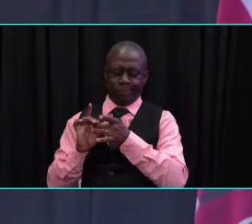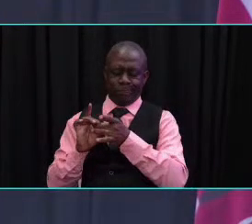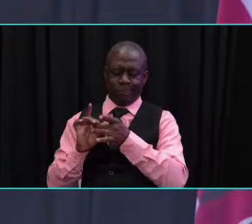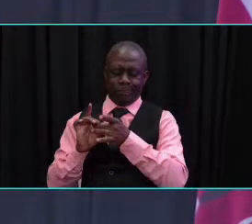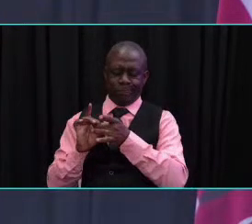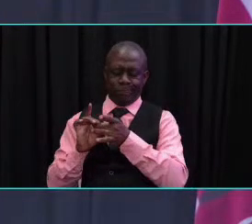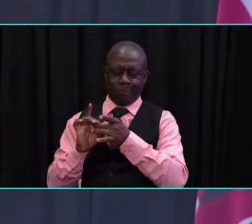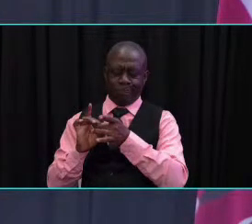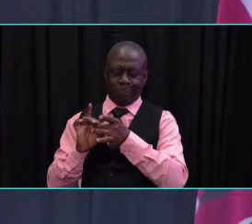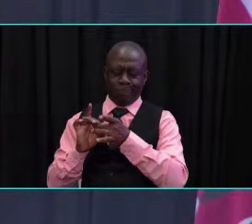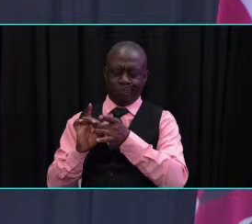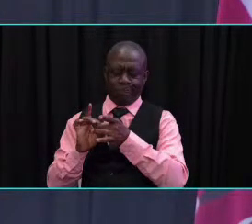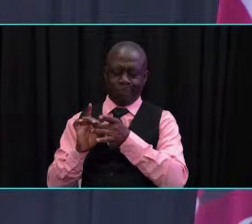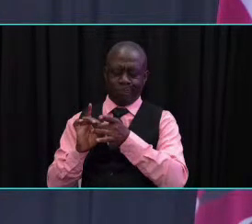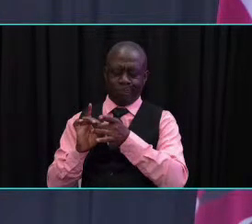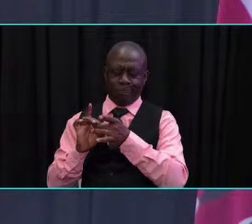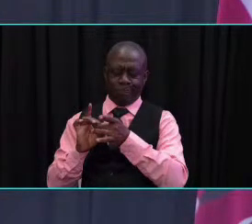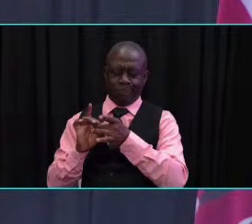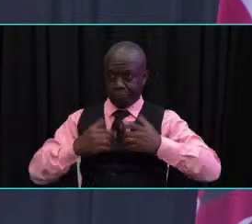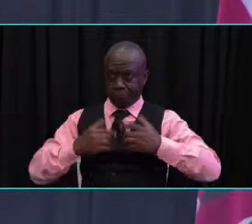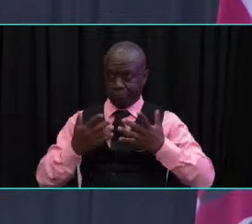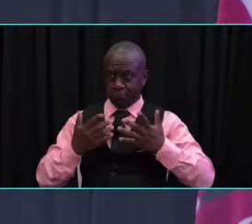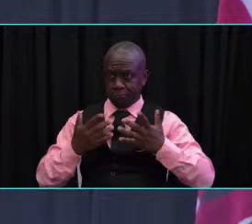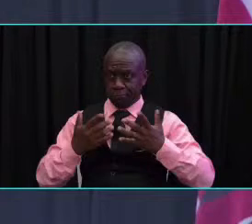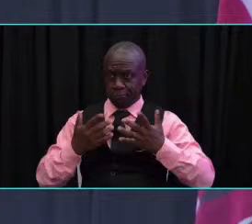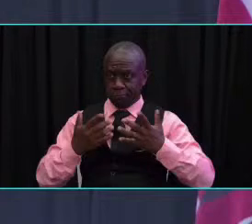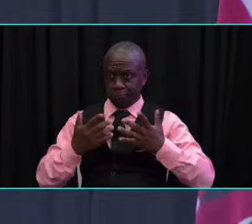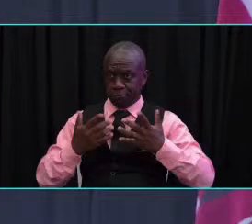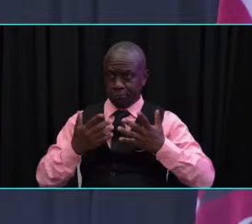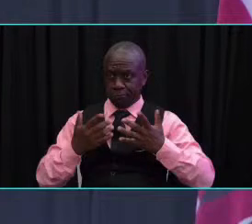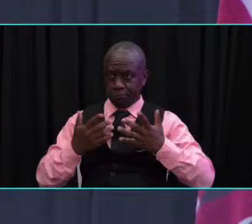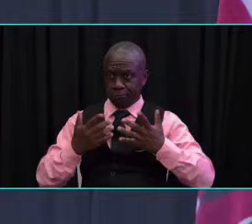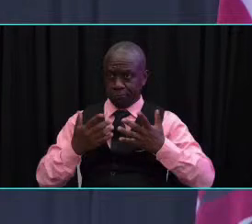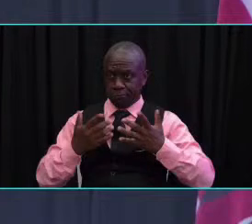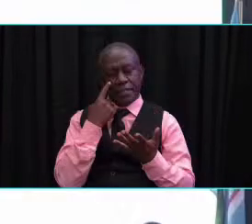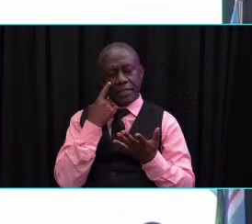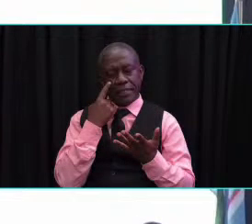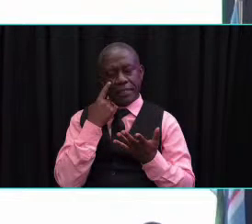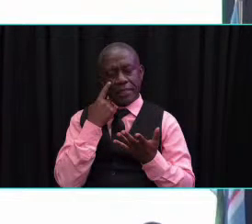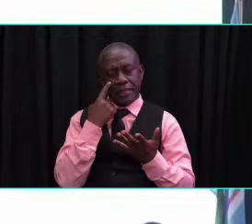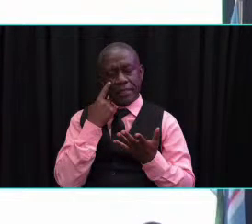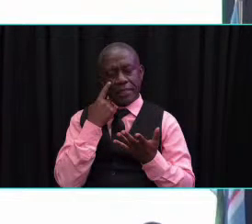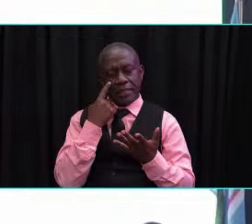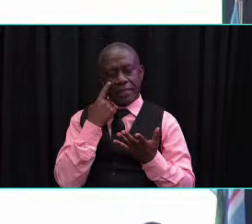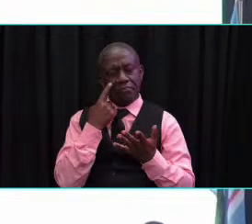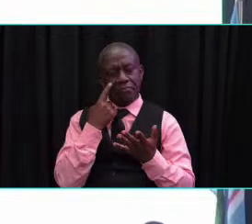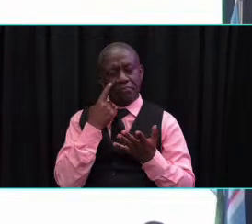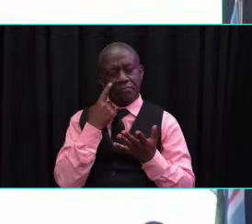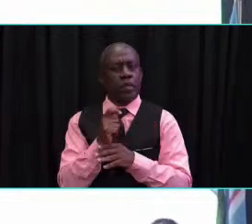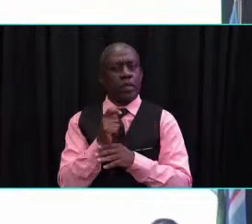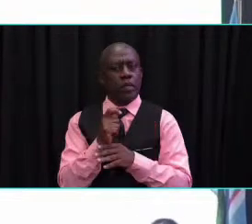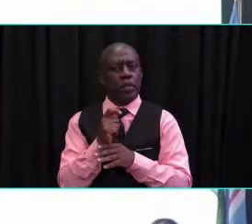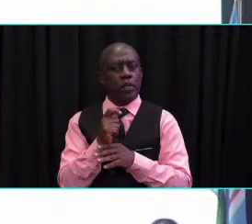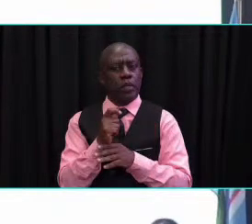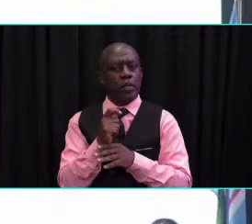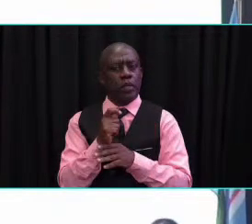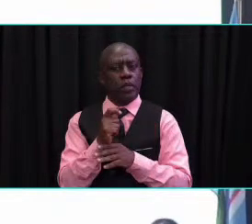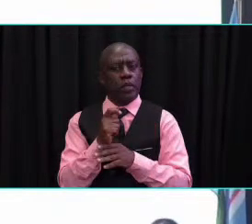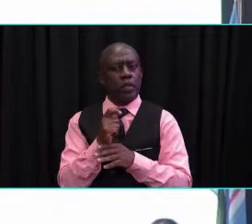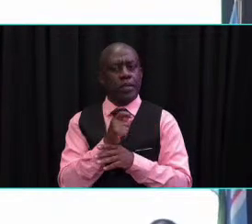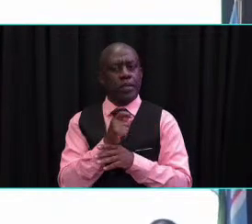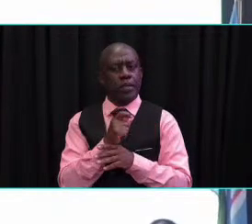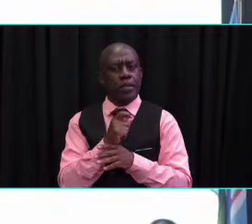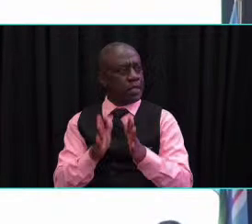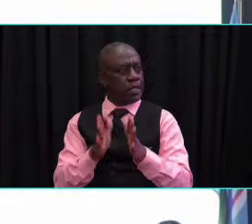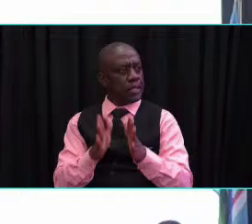like the issue you raised about not being able to train engineers. I remember having a